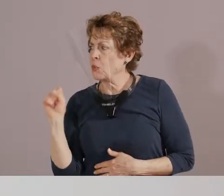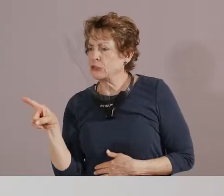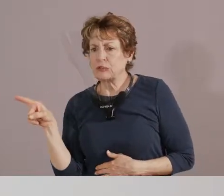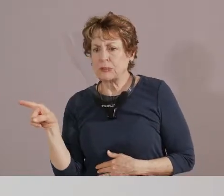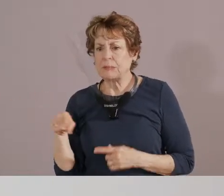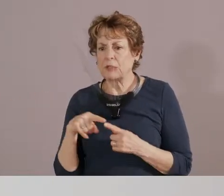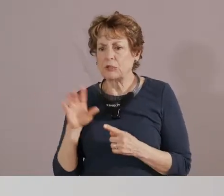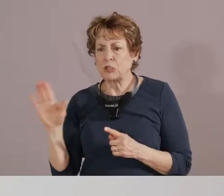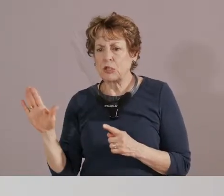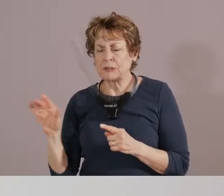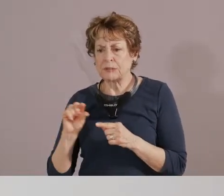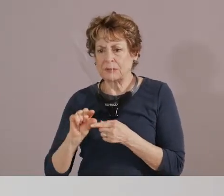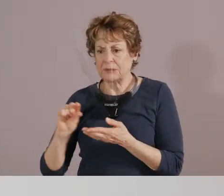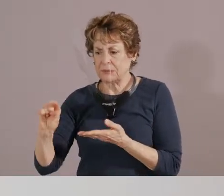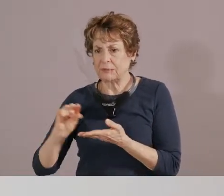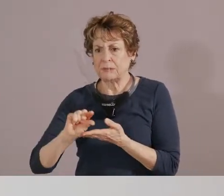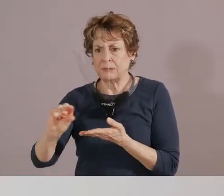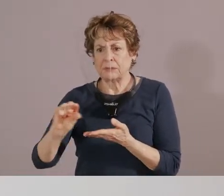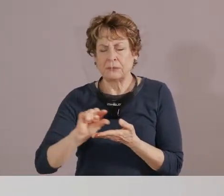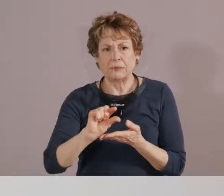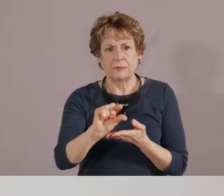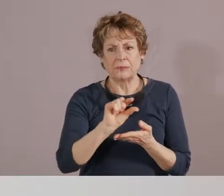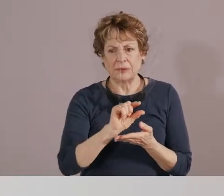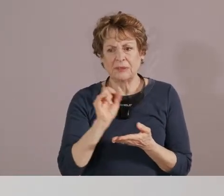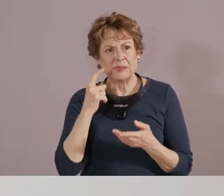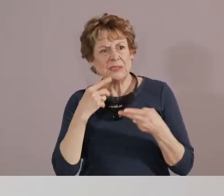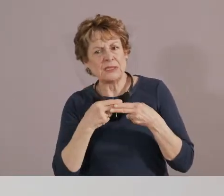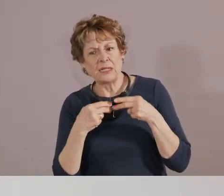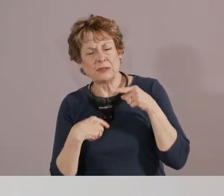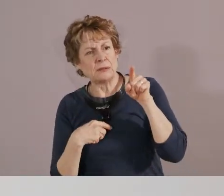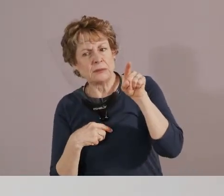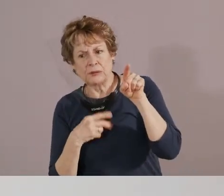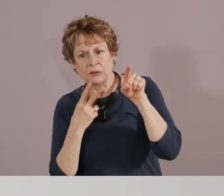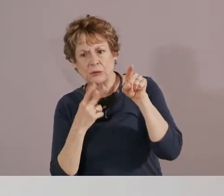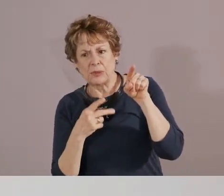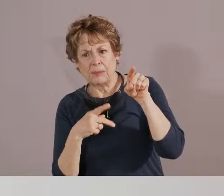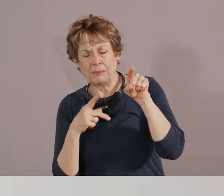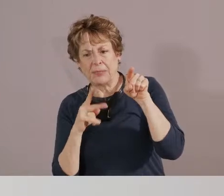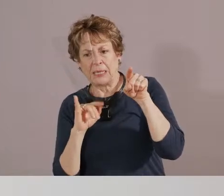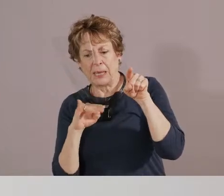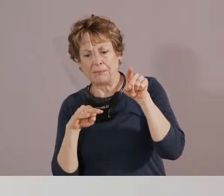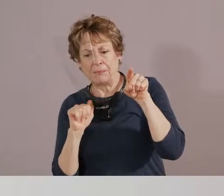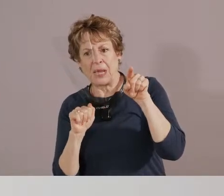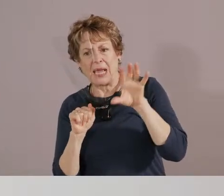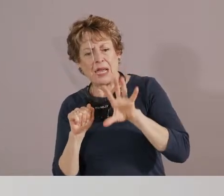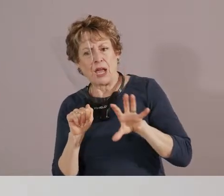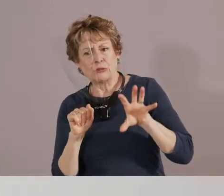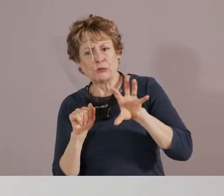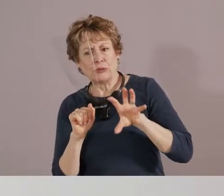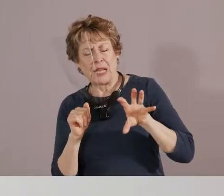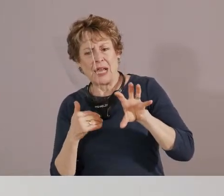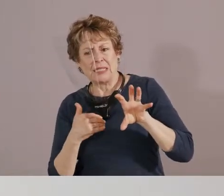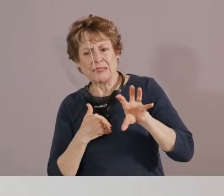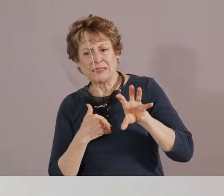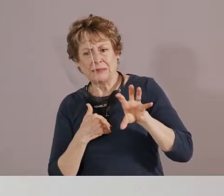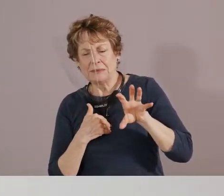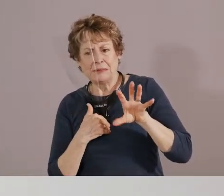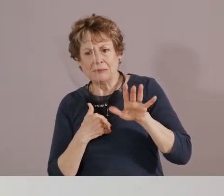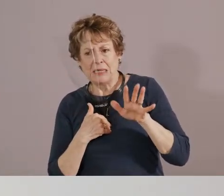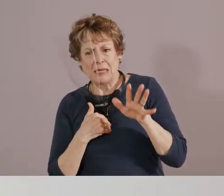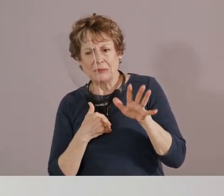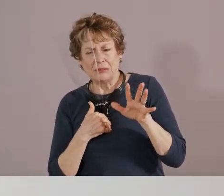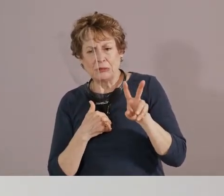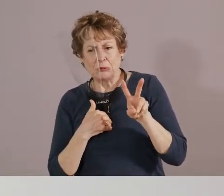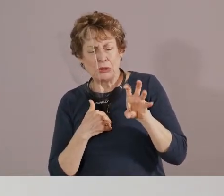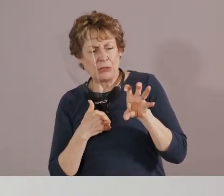Pima County with 136,000 doses. Is that what we're going to get this week, or is that